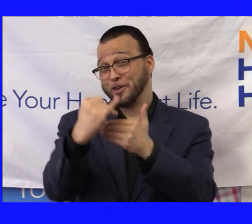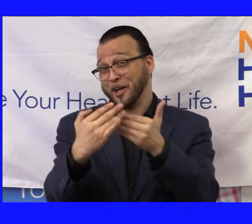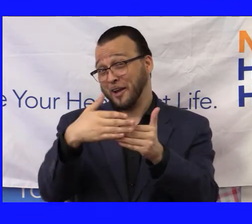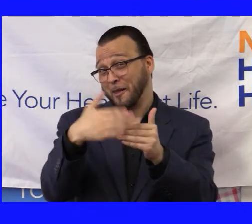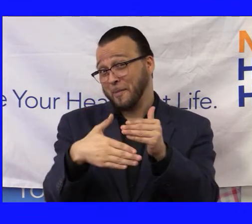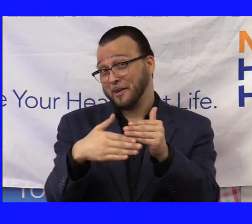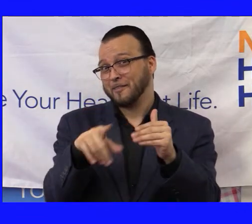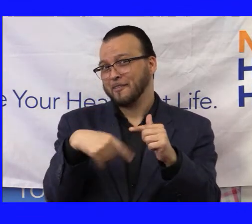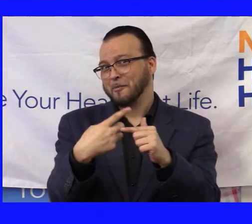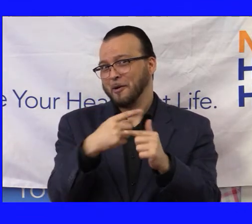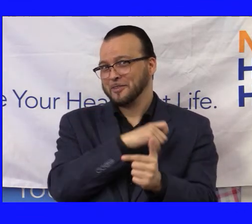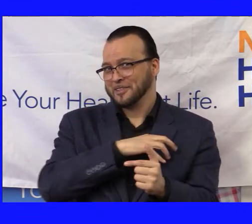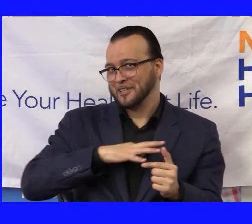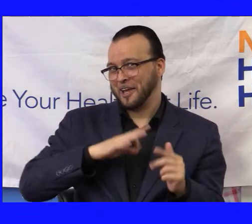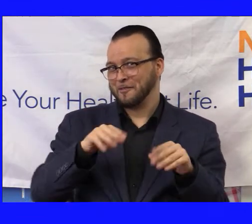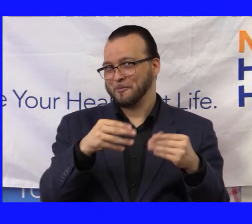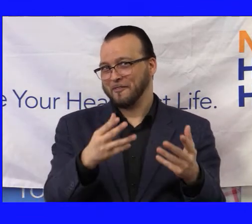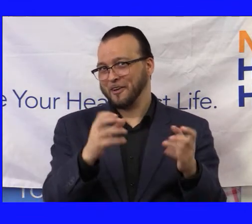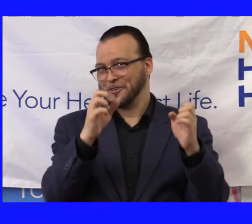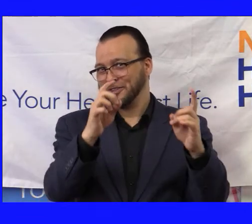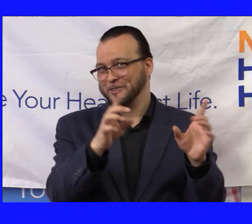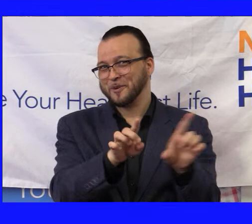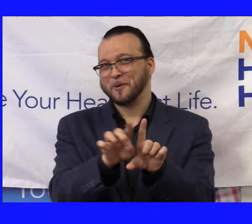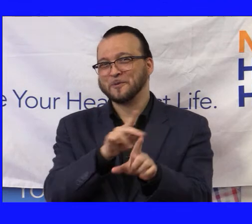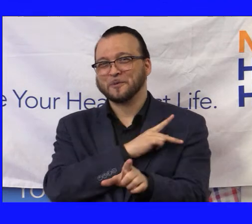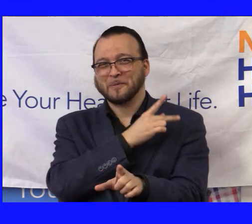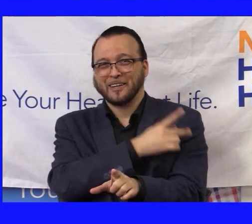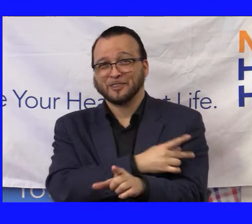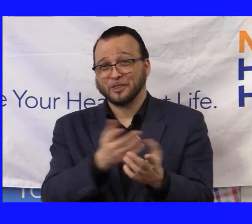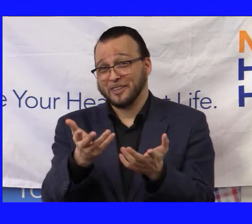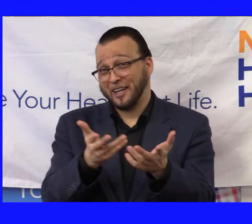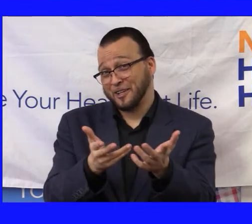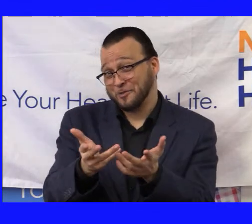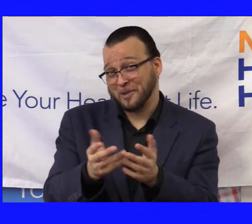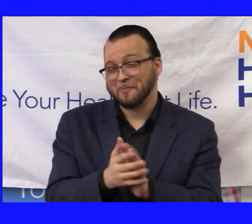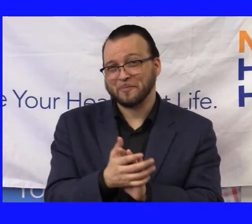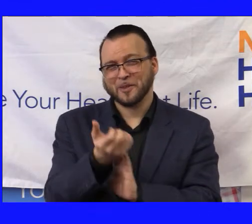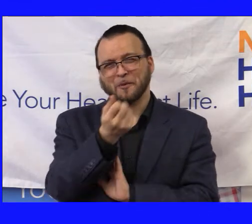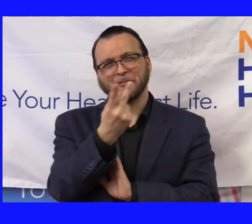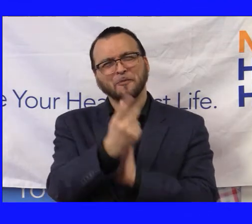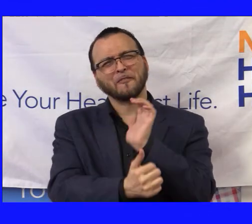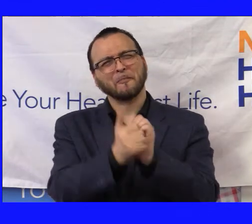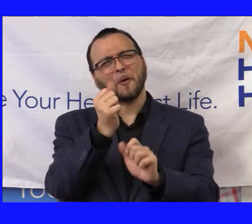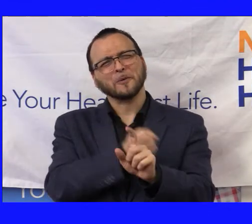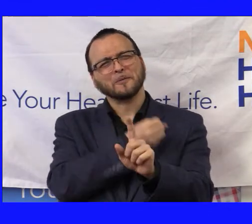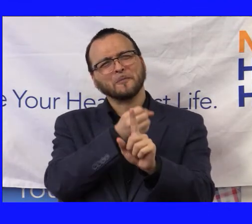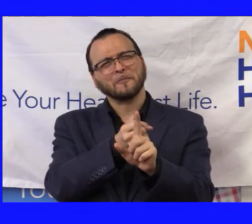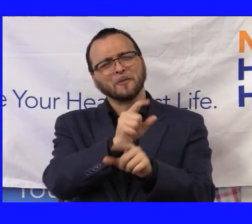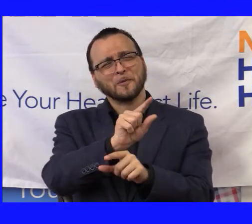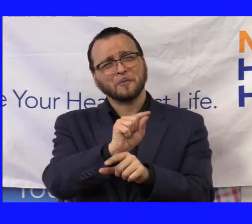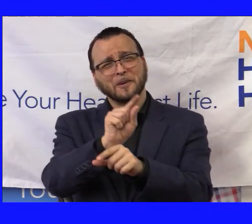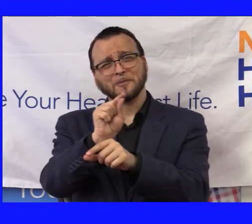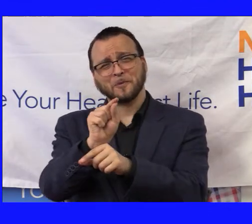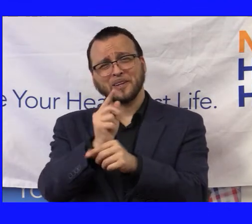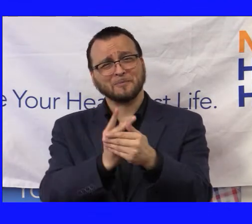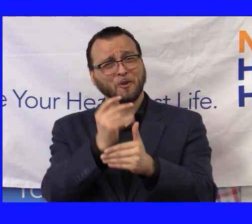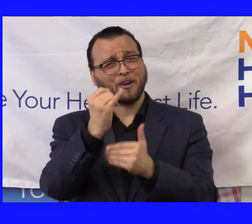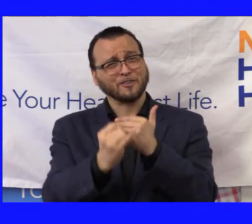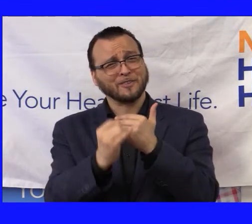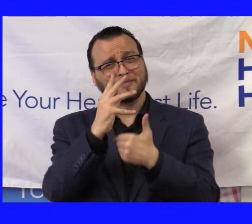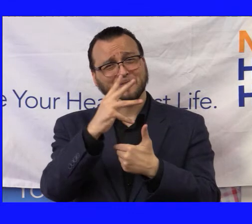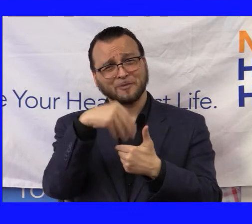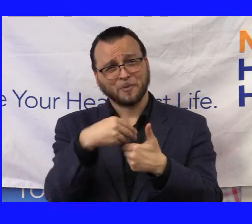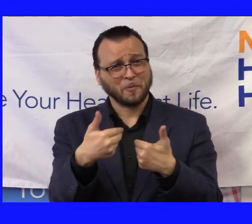and provider education, as well as patient engagement. So a few of our most impactful 2020 projects include working